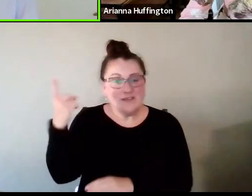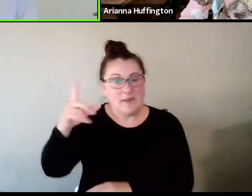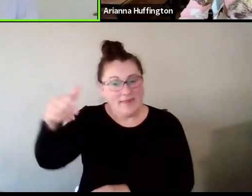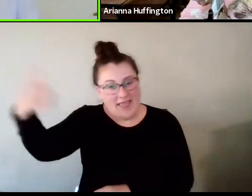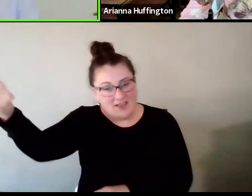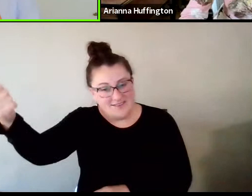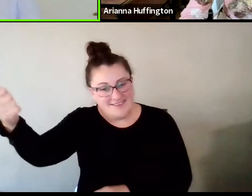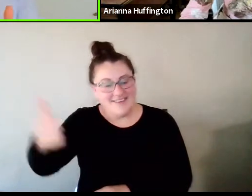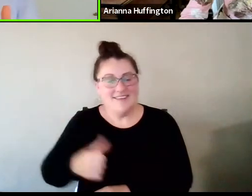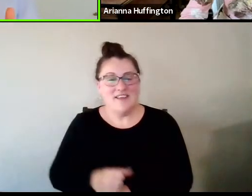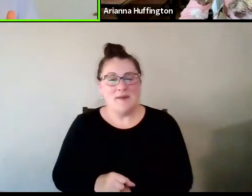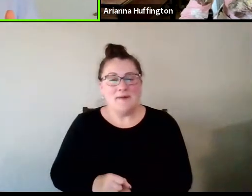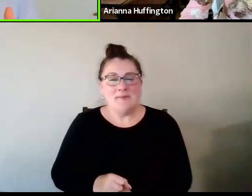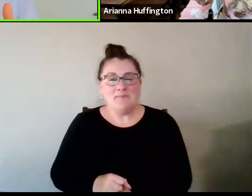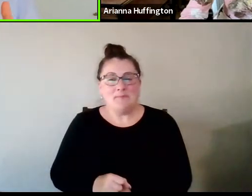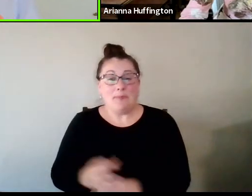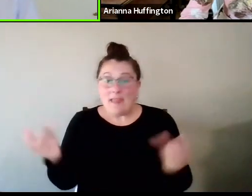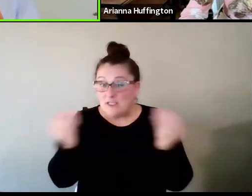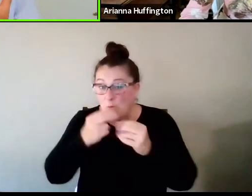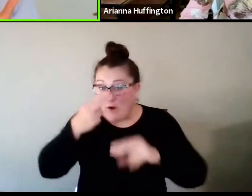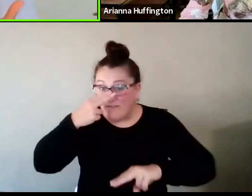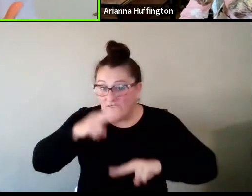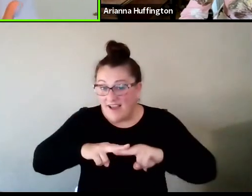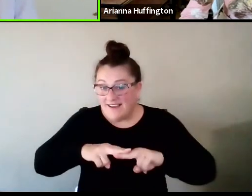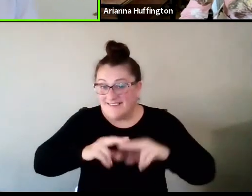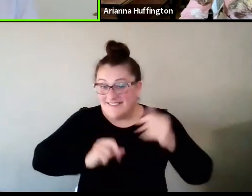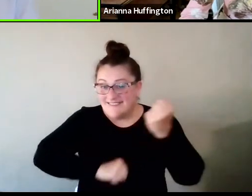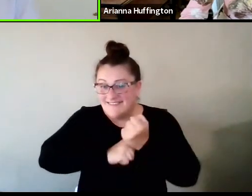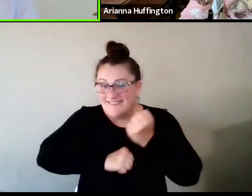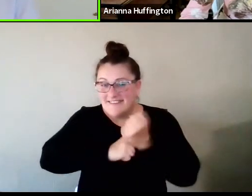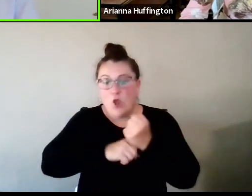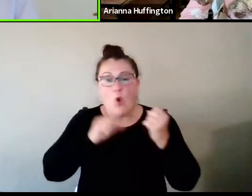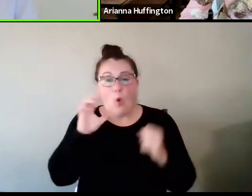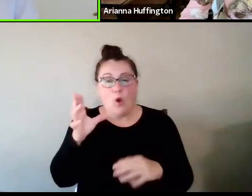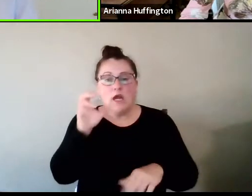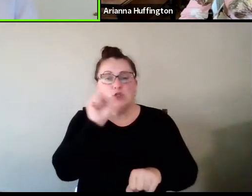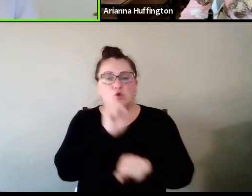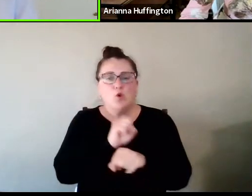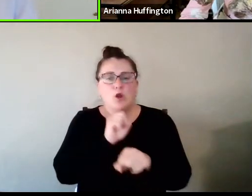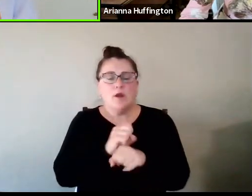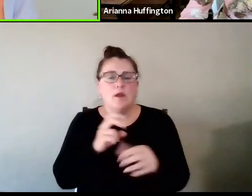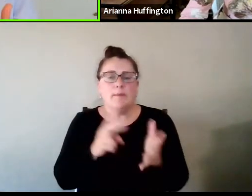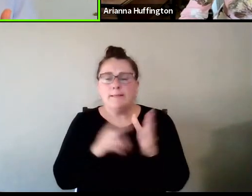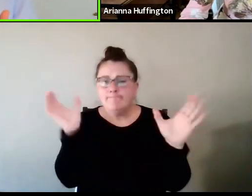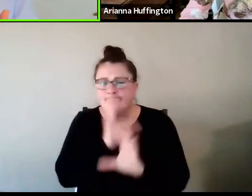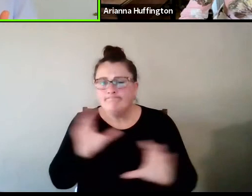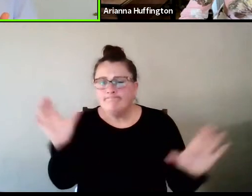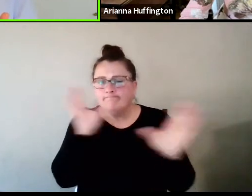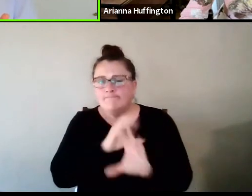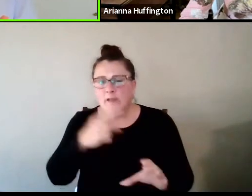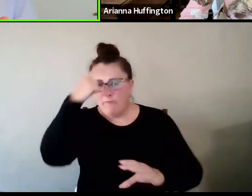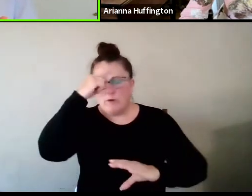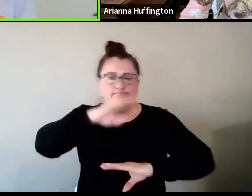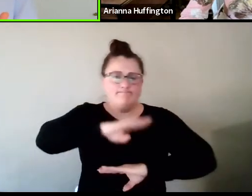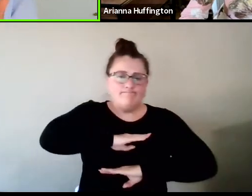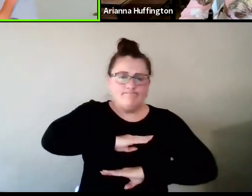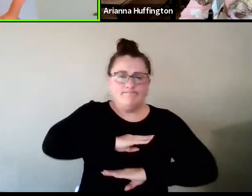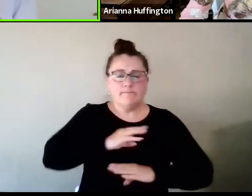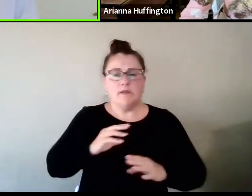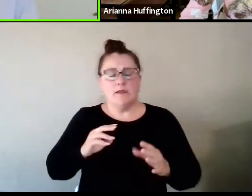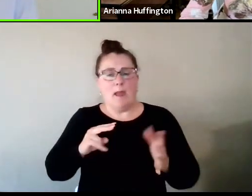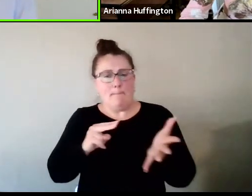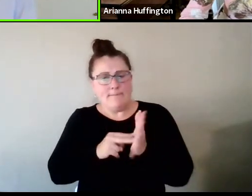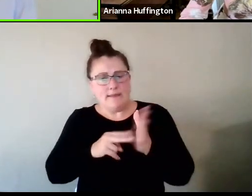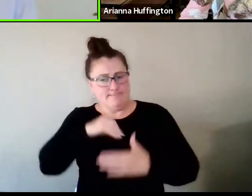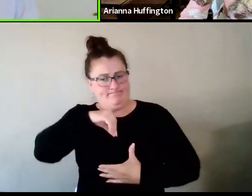else that's more fun? Or is work part of our quest for meaning, part of our fulfillment as individuals? And